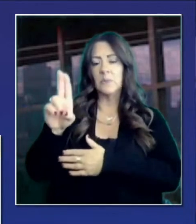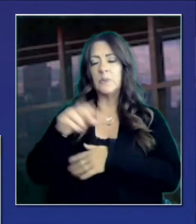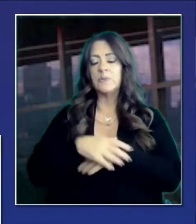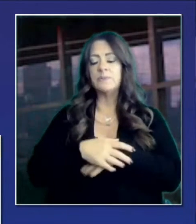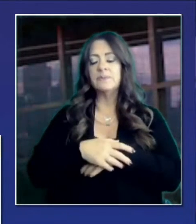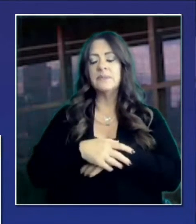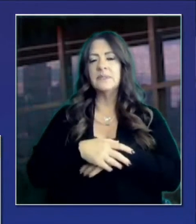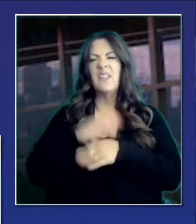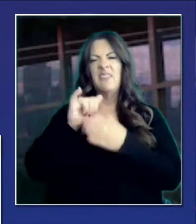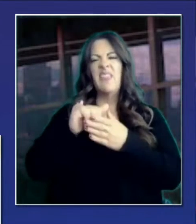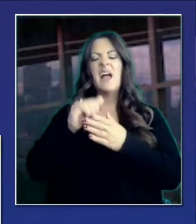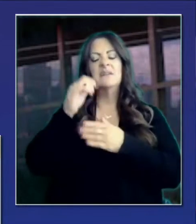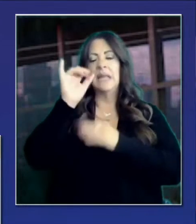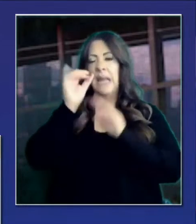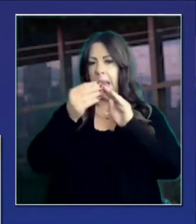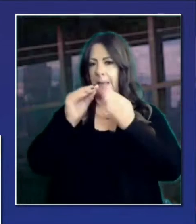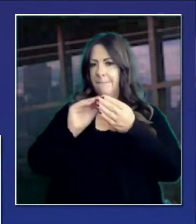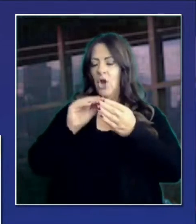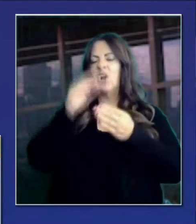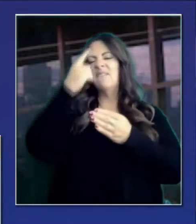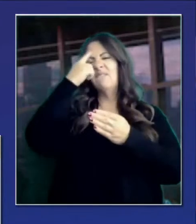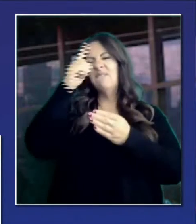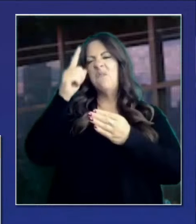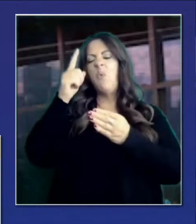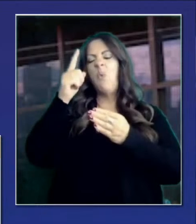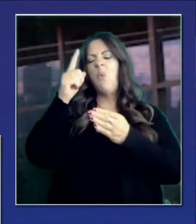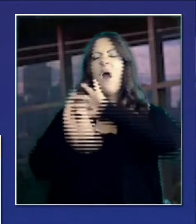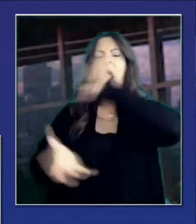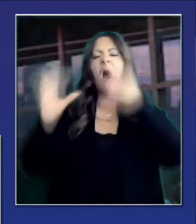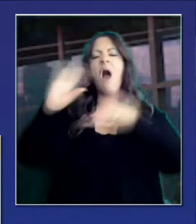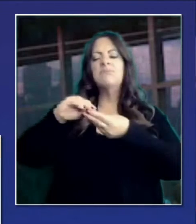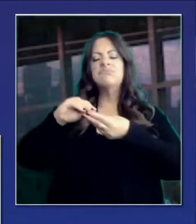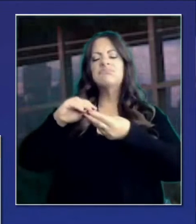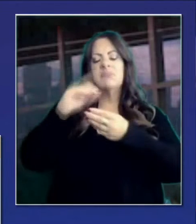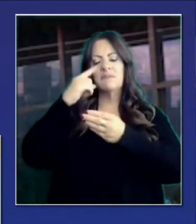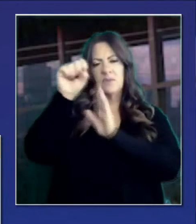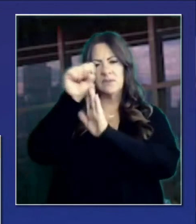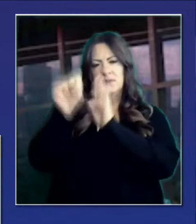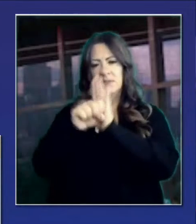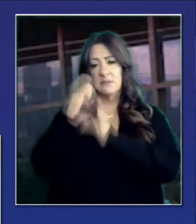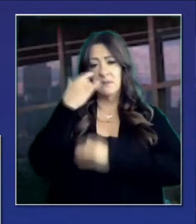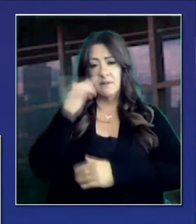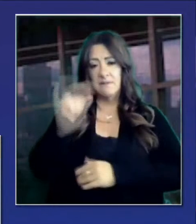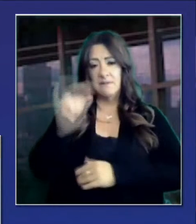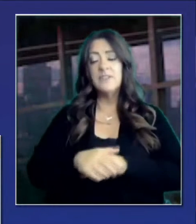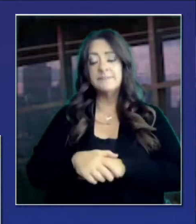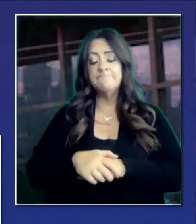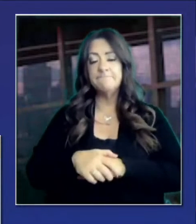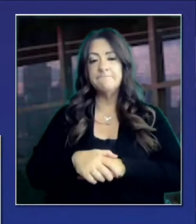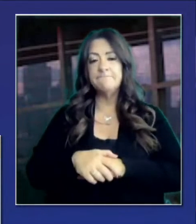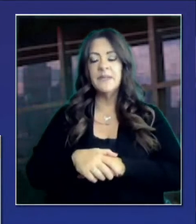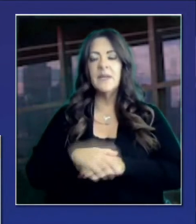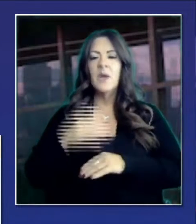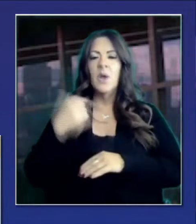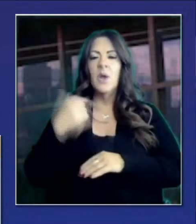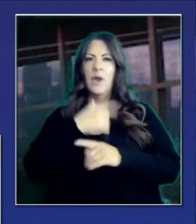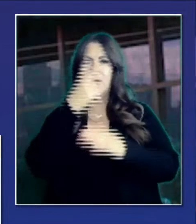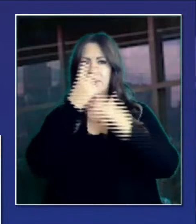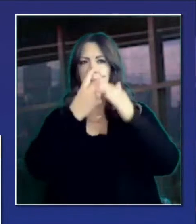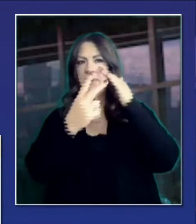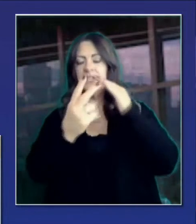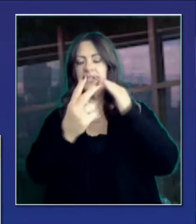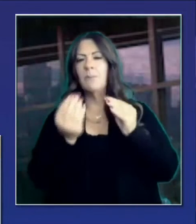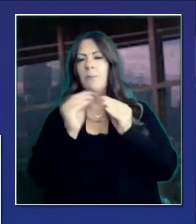remind everybody, this is statewide data. Each region's a little bit different, but we are in a position projecting 4 weeks